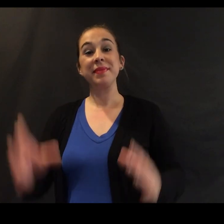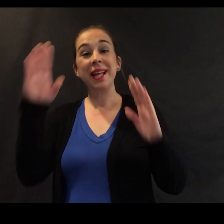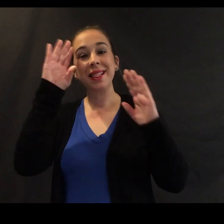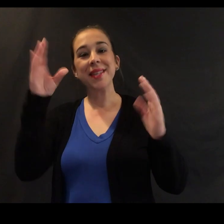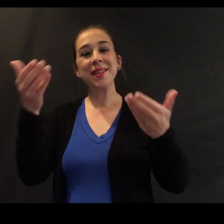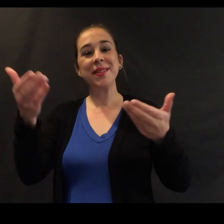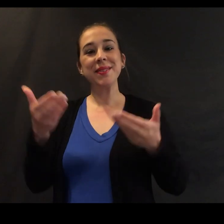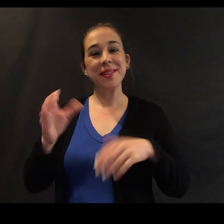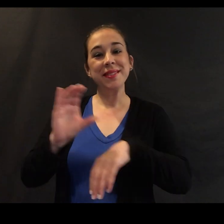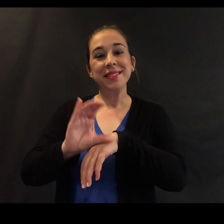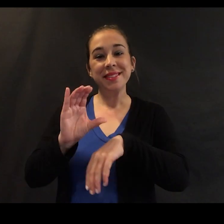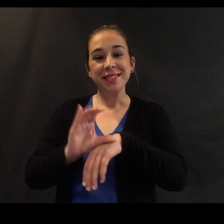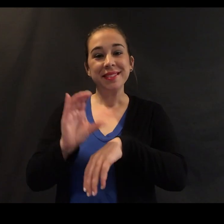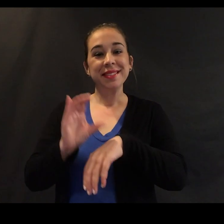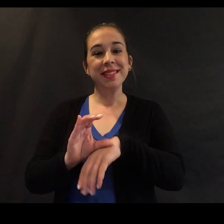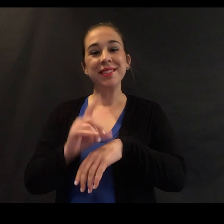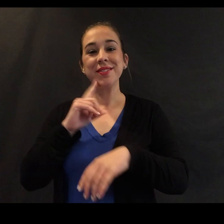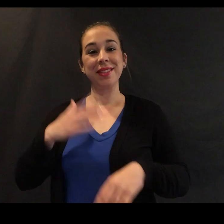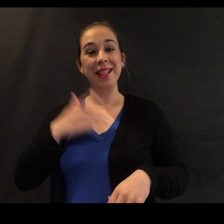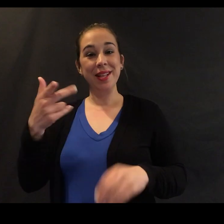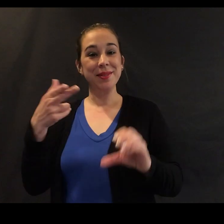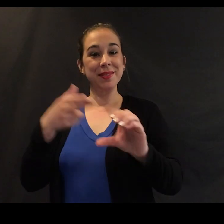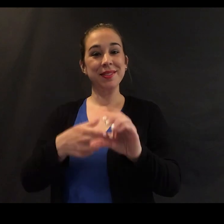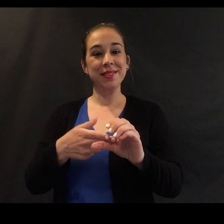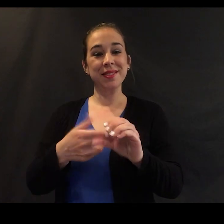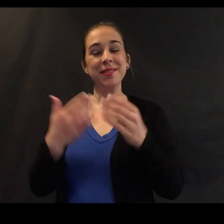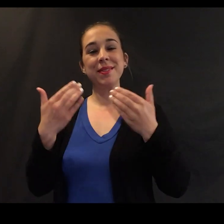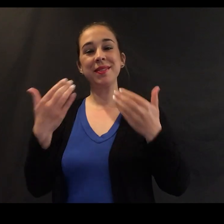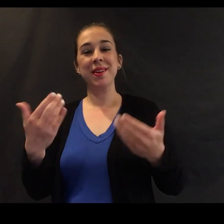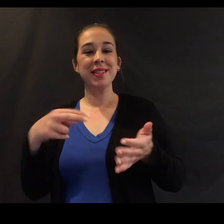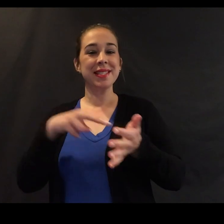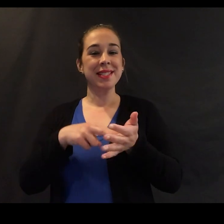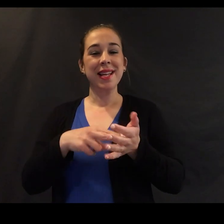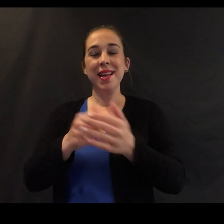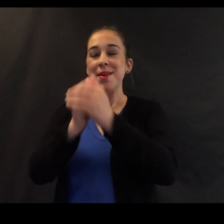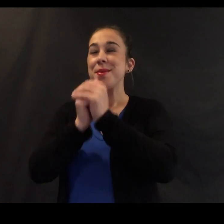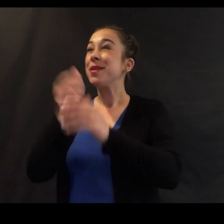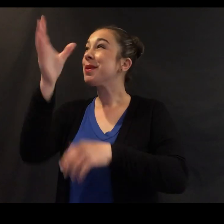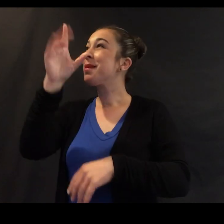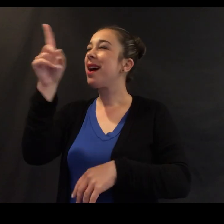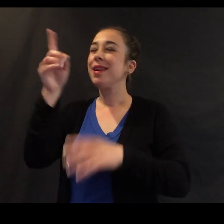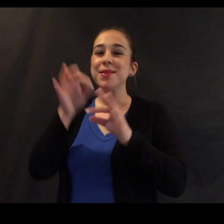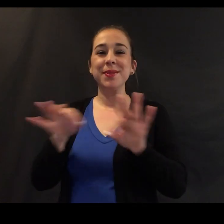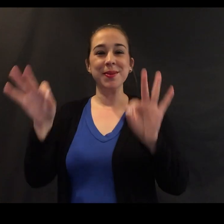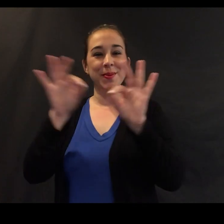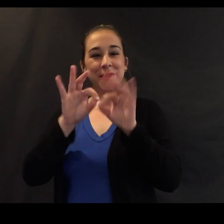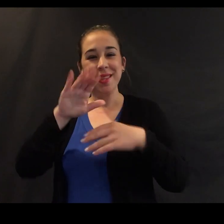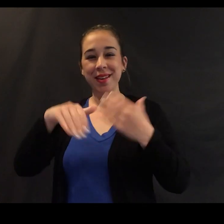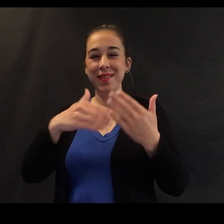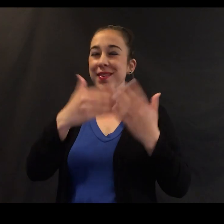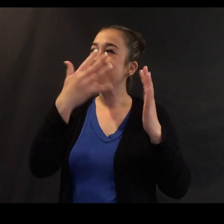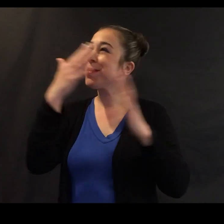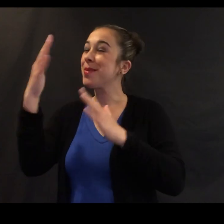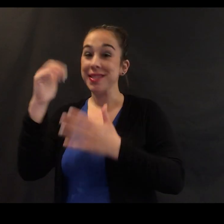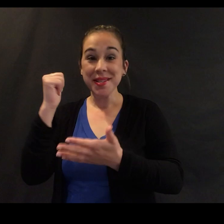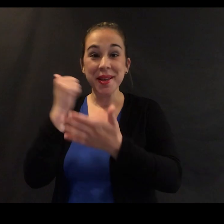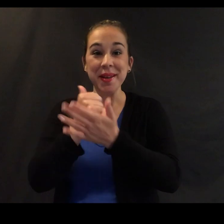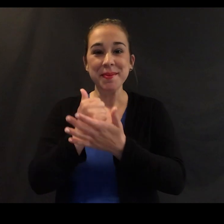Hello and welcome, church. We're so glad that you're here. Come on, let's stand to our feet and worship our God who is worthy of all the praise. Amen.